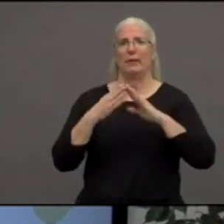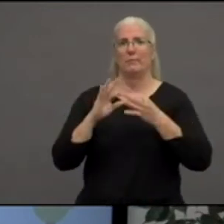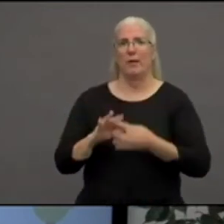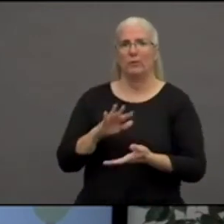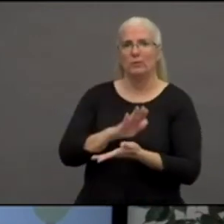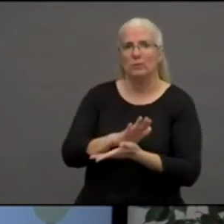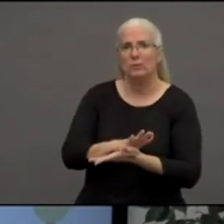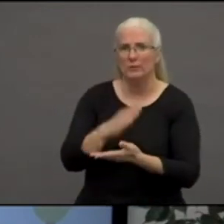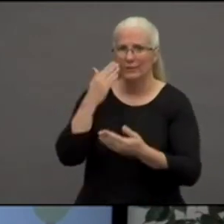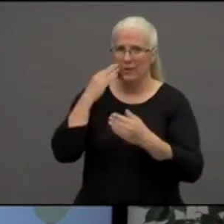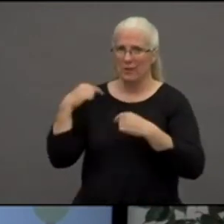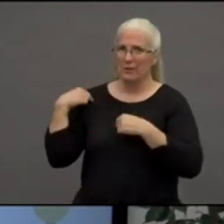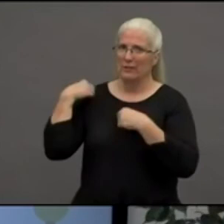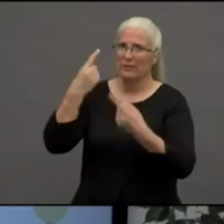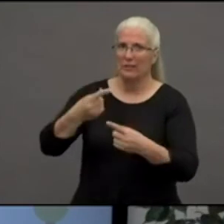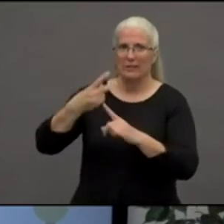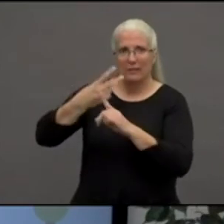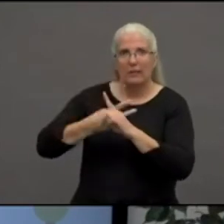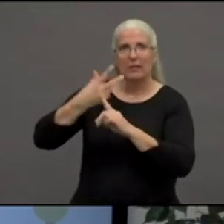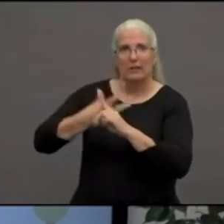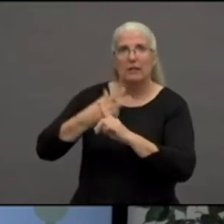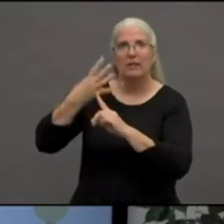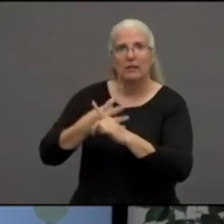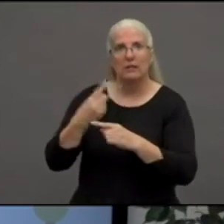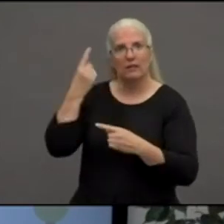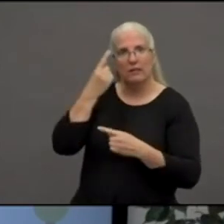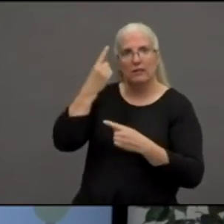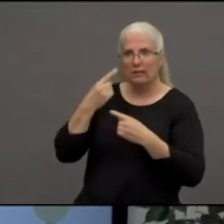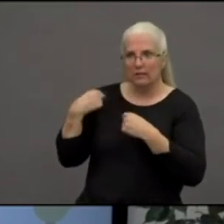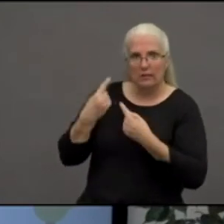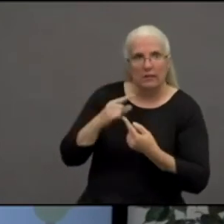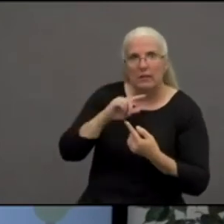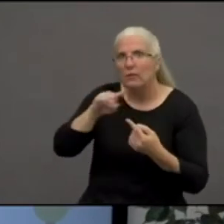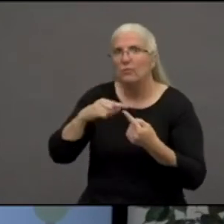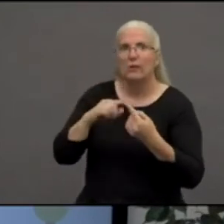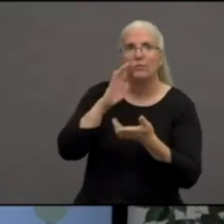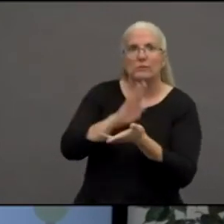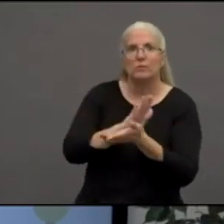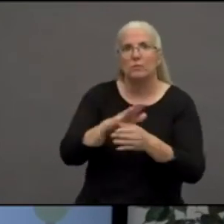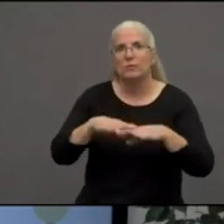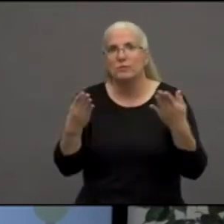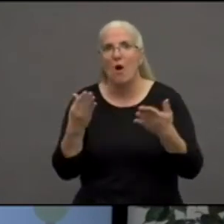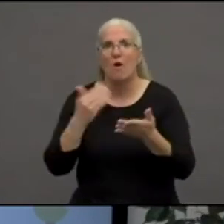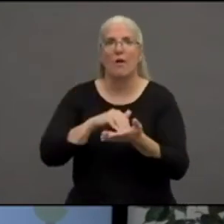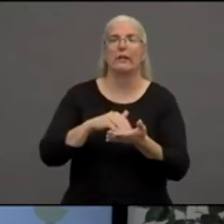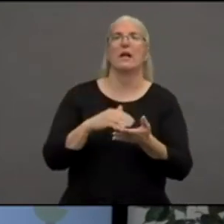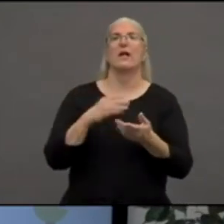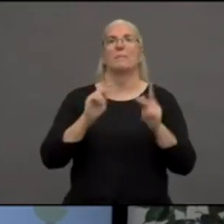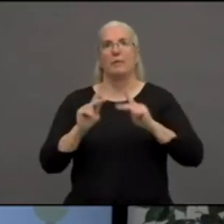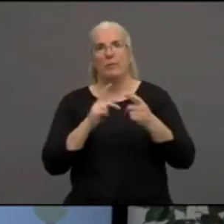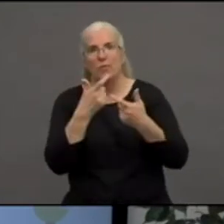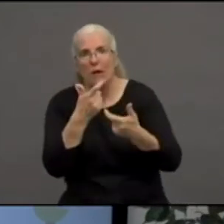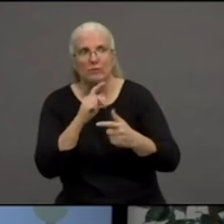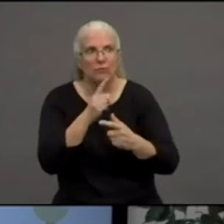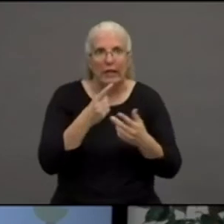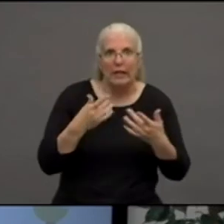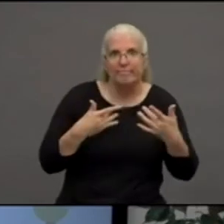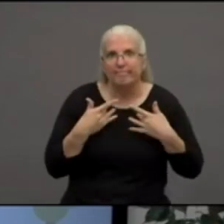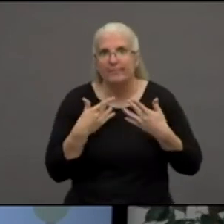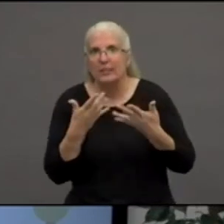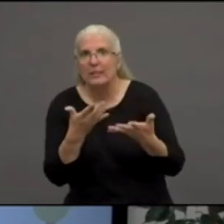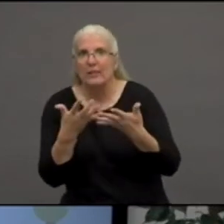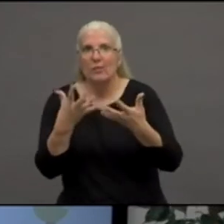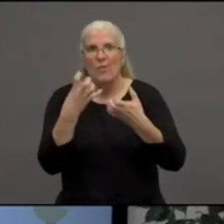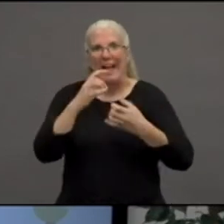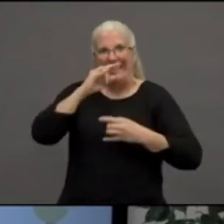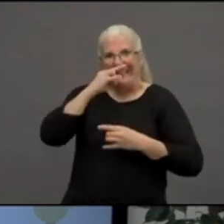before, school was to start again, because people are very interested in kids getting back to school, which